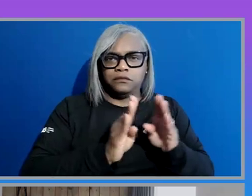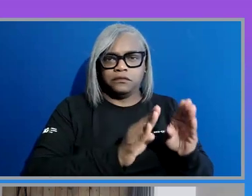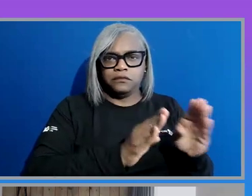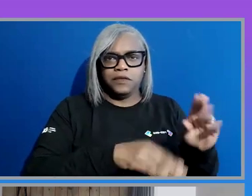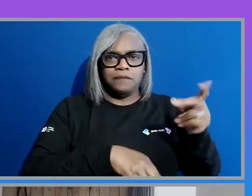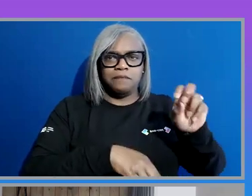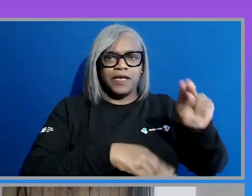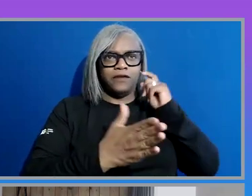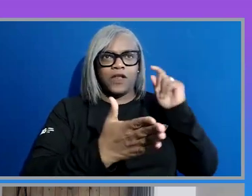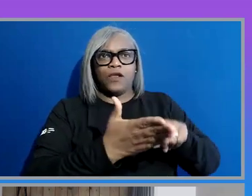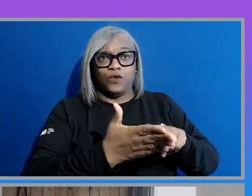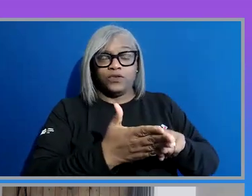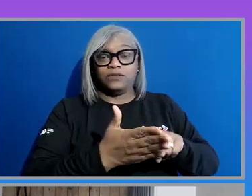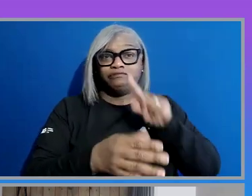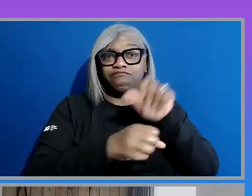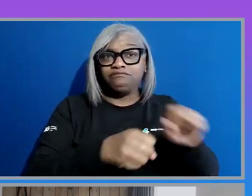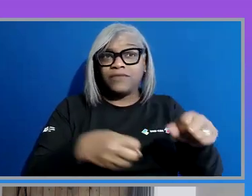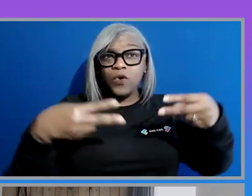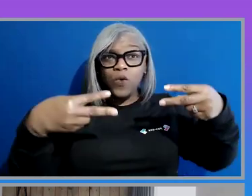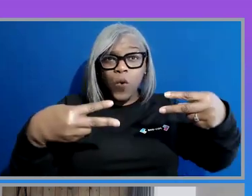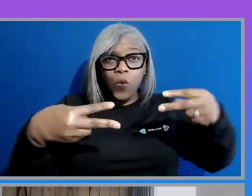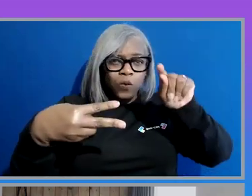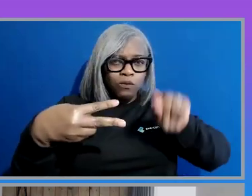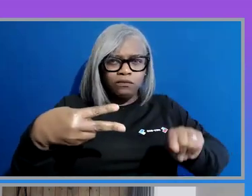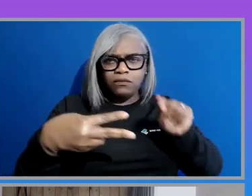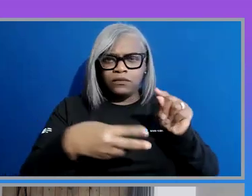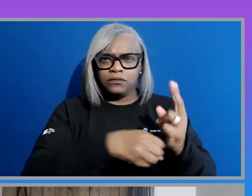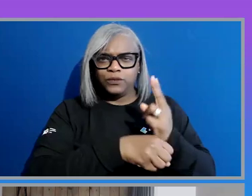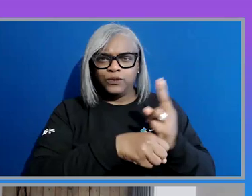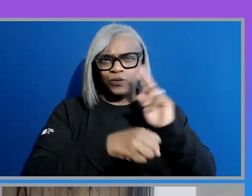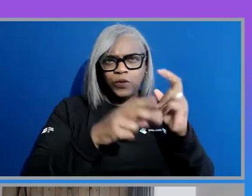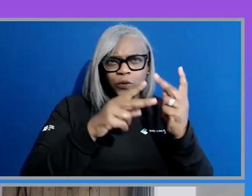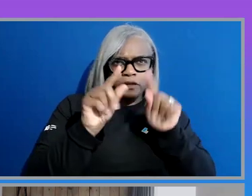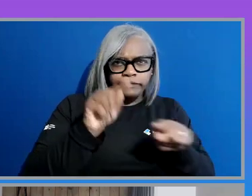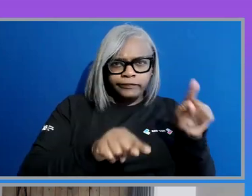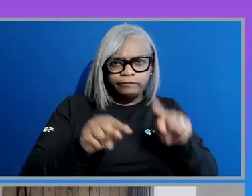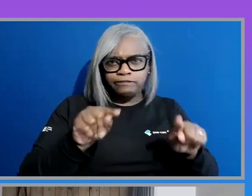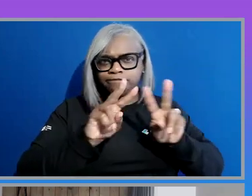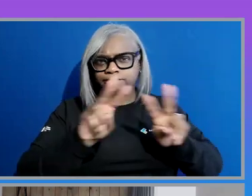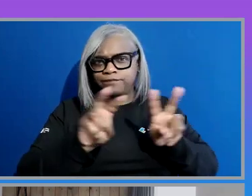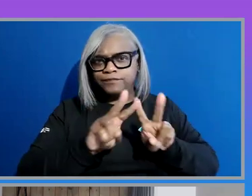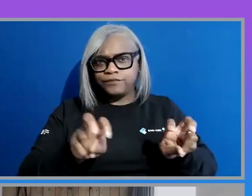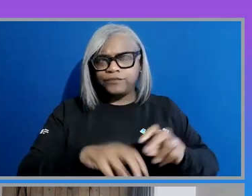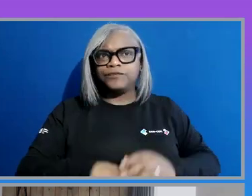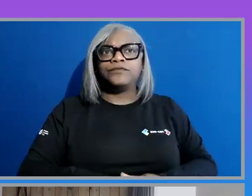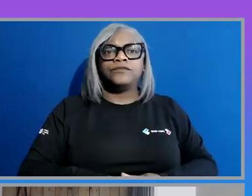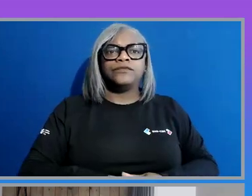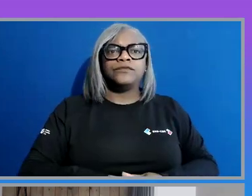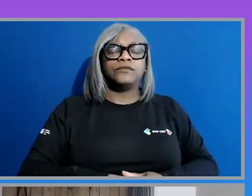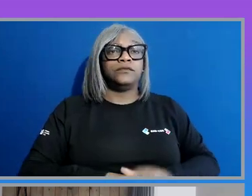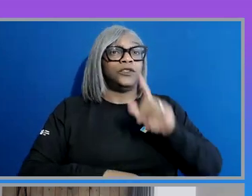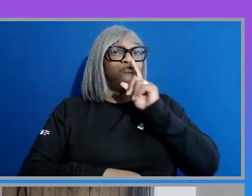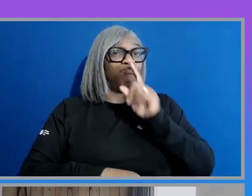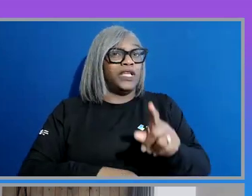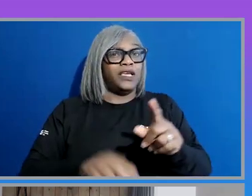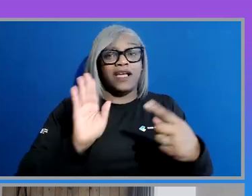means real code, real design. And it's really important to know that I don't show you these things to shame